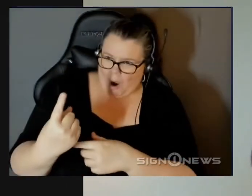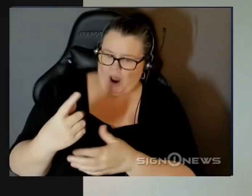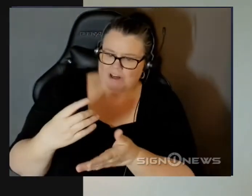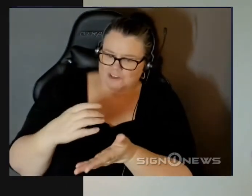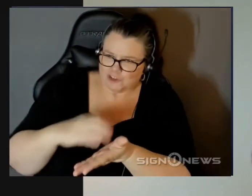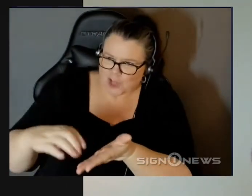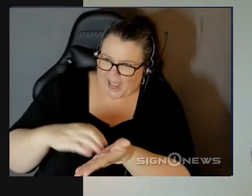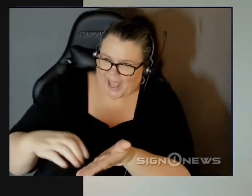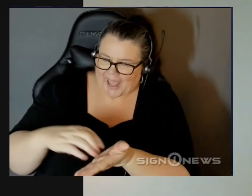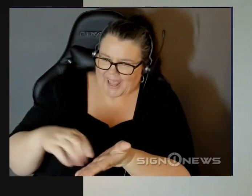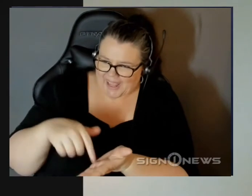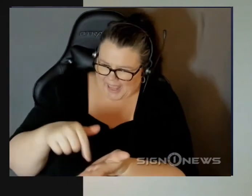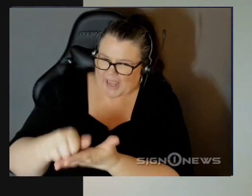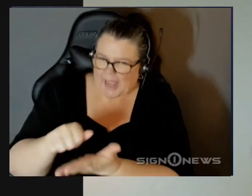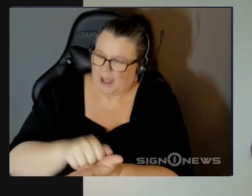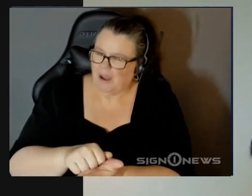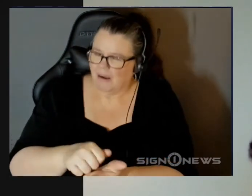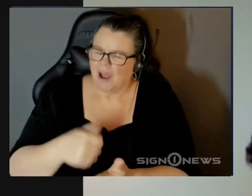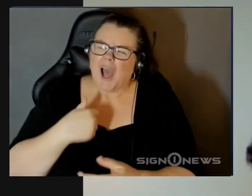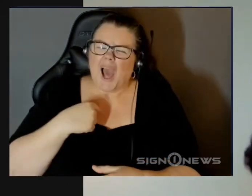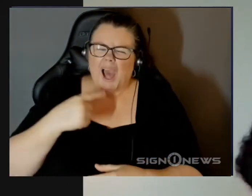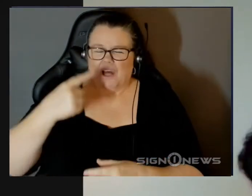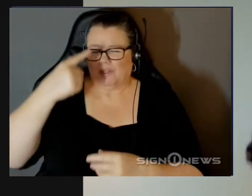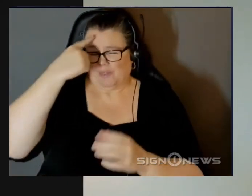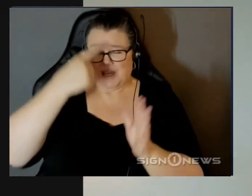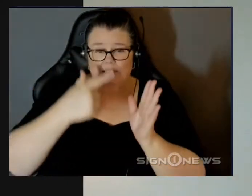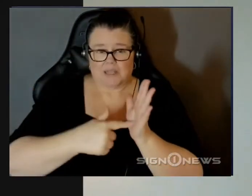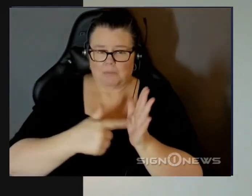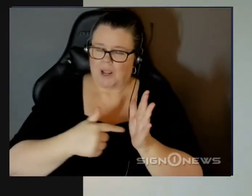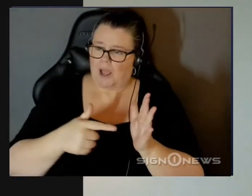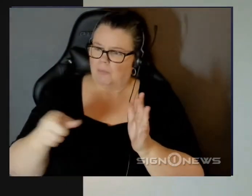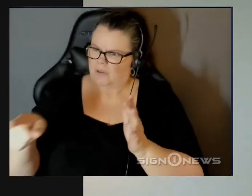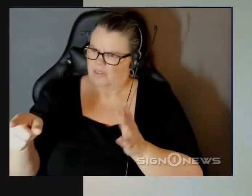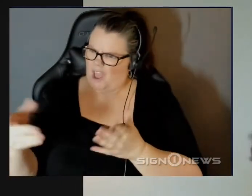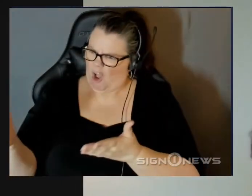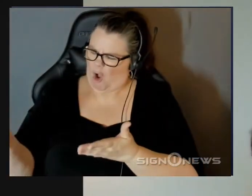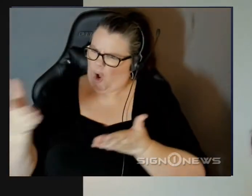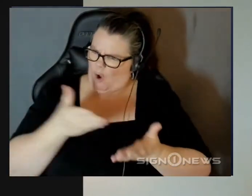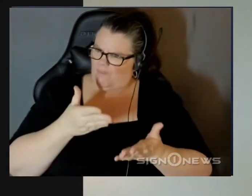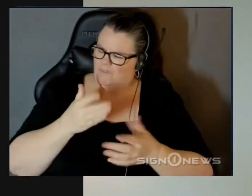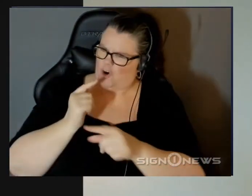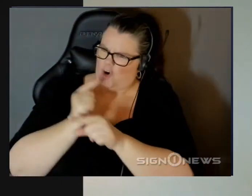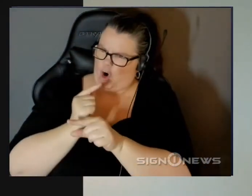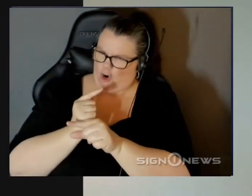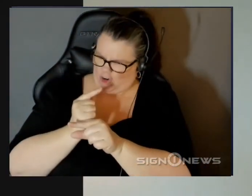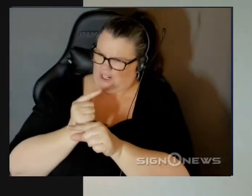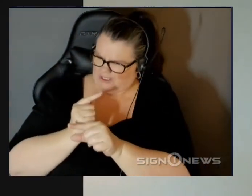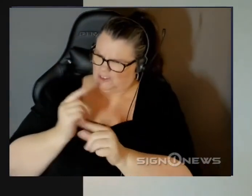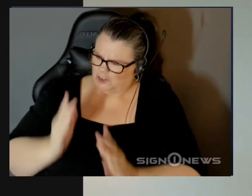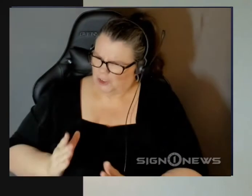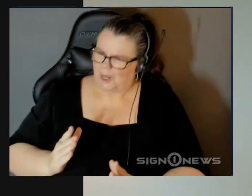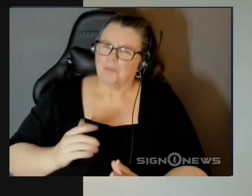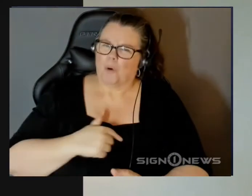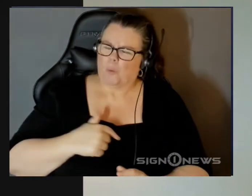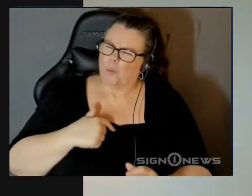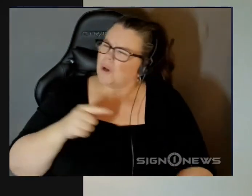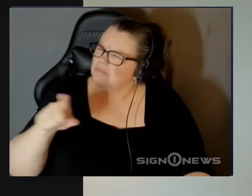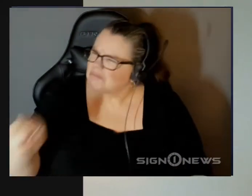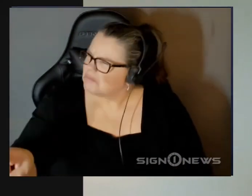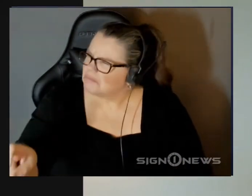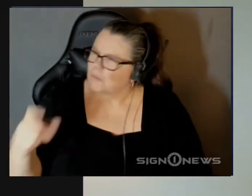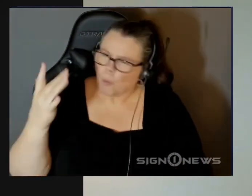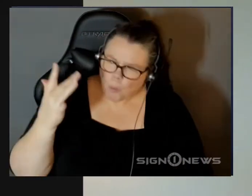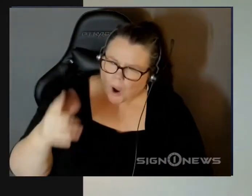we ask the question, what would it take? What does this look like? How can we? Then sometimes those answers are